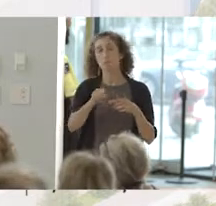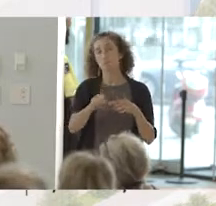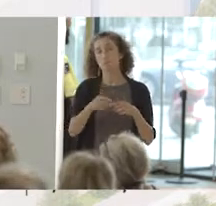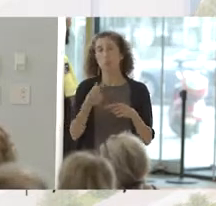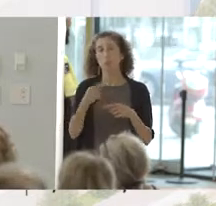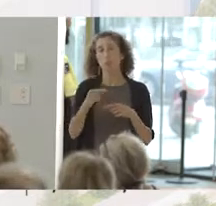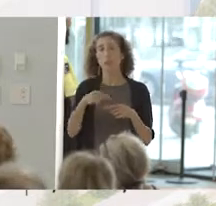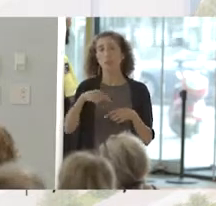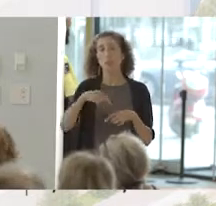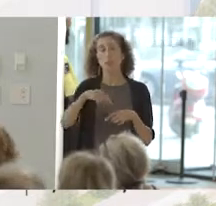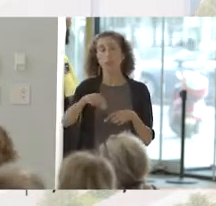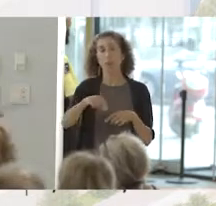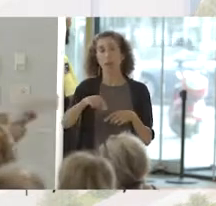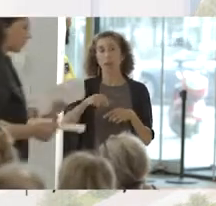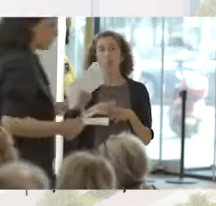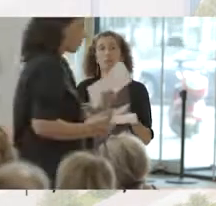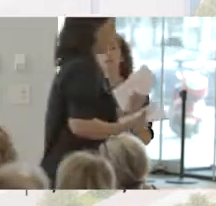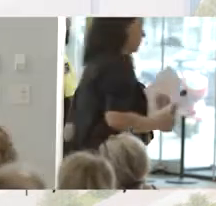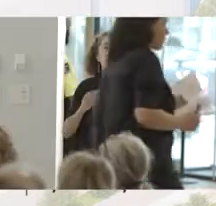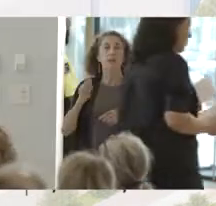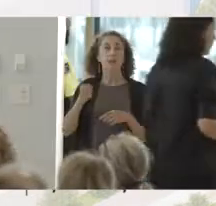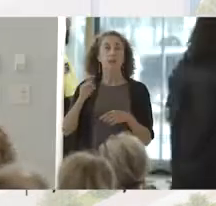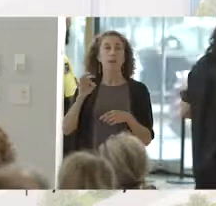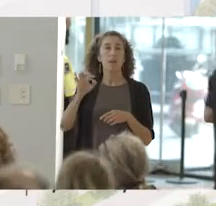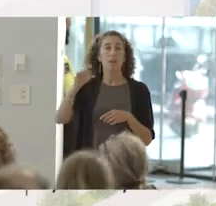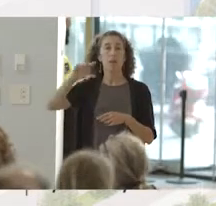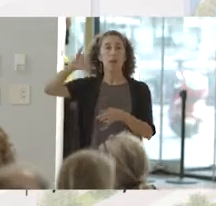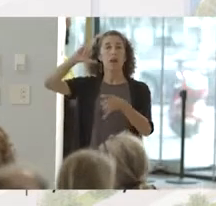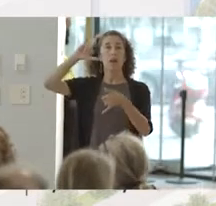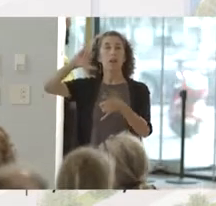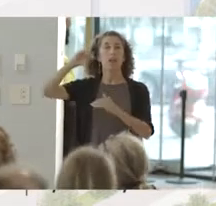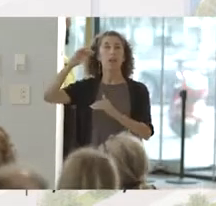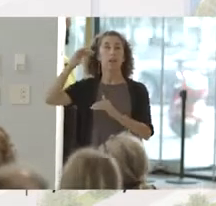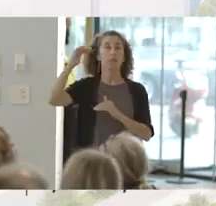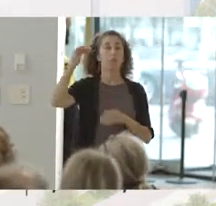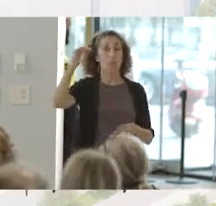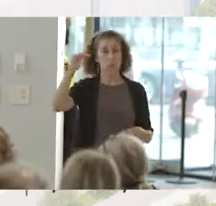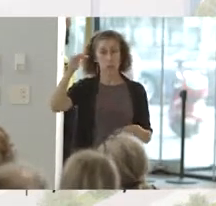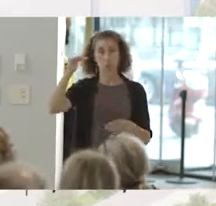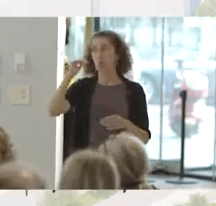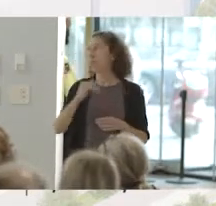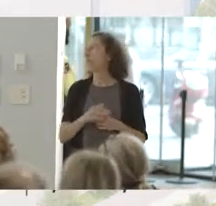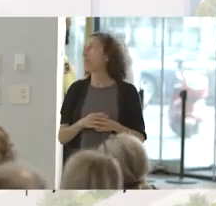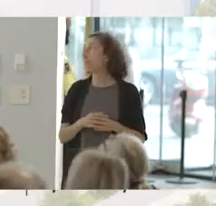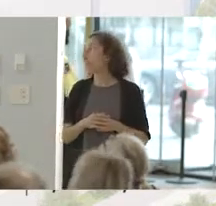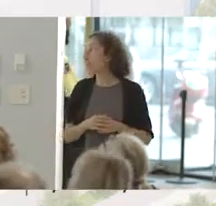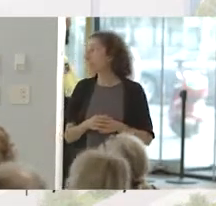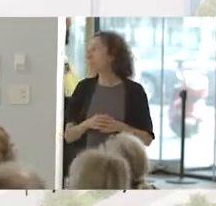with a roughly 10-foot high structure before it ties into the